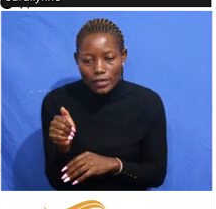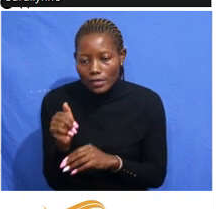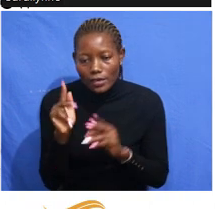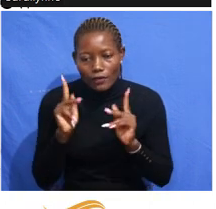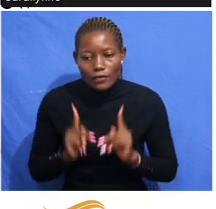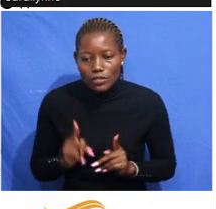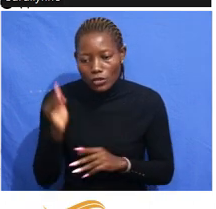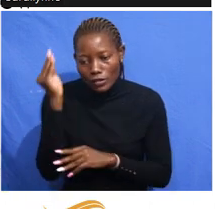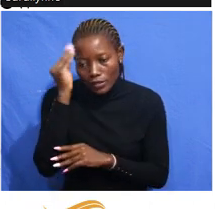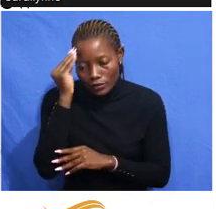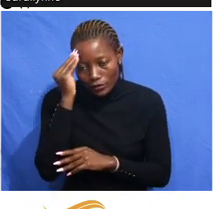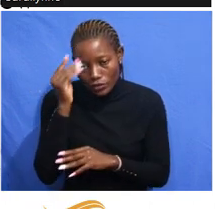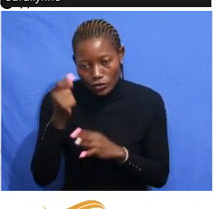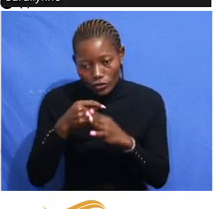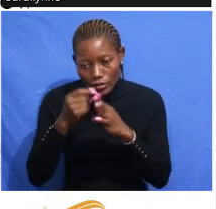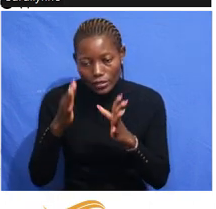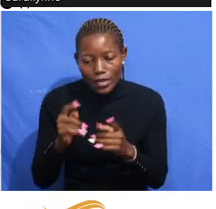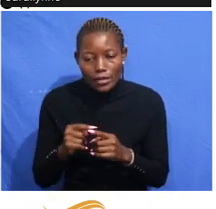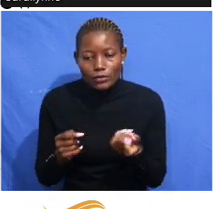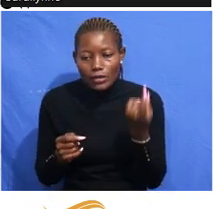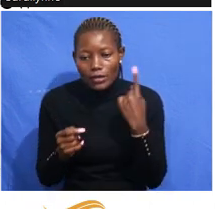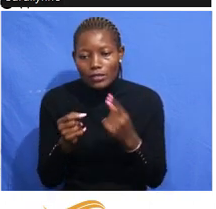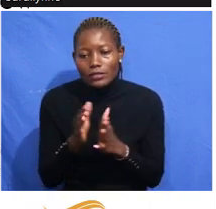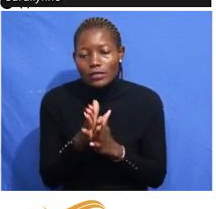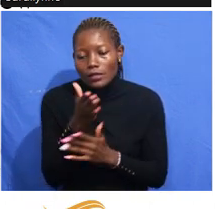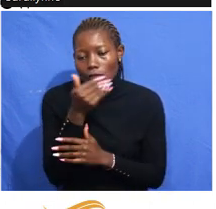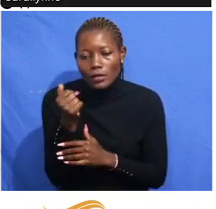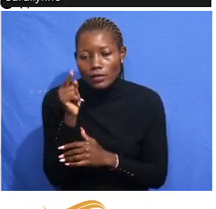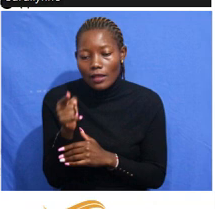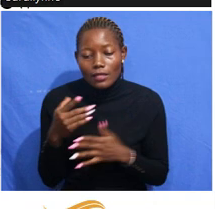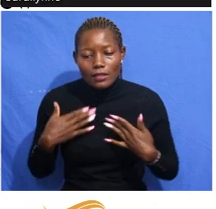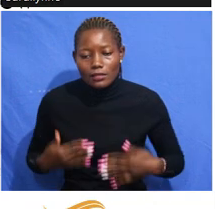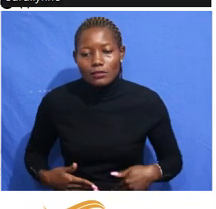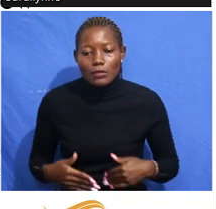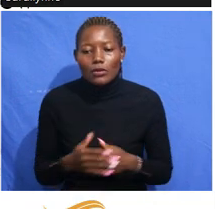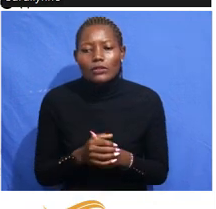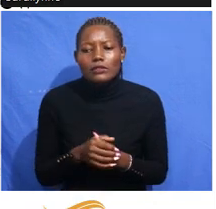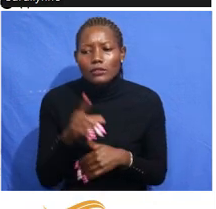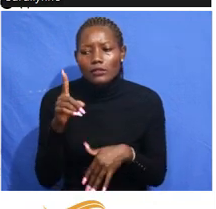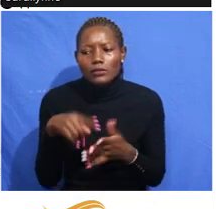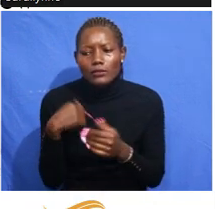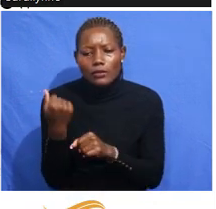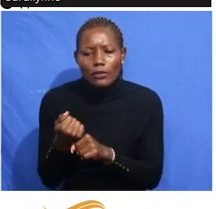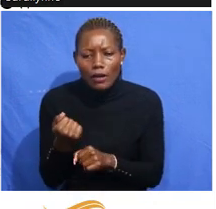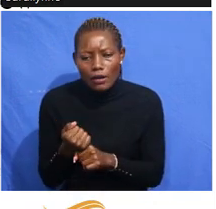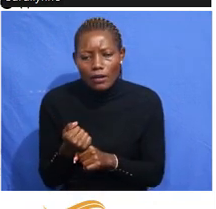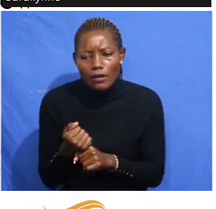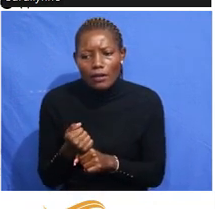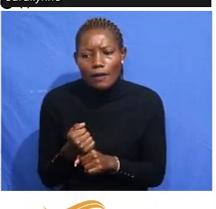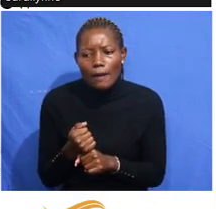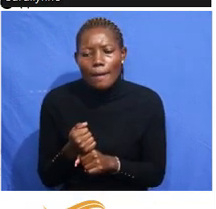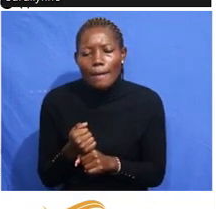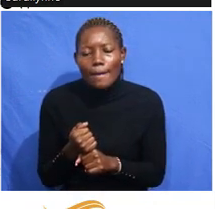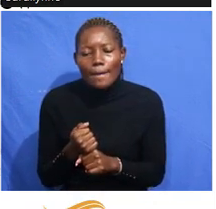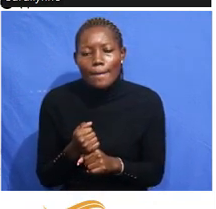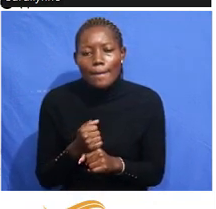education practitioner to understand this machine, this body. What is its structure? What